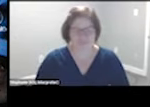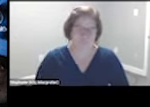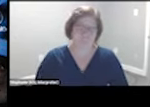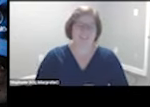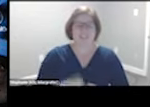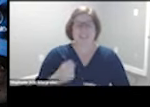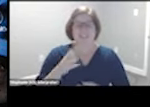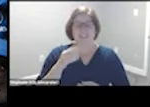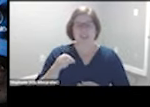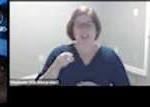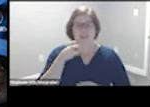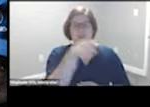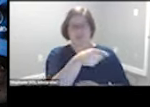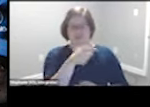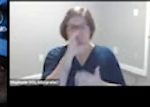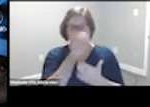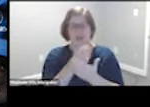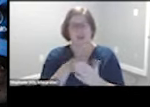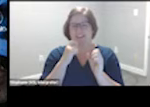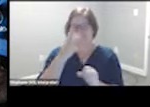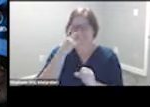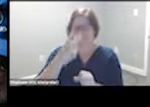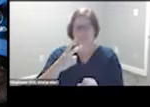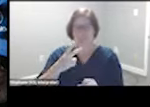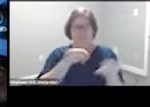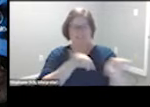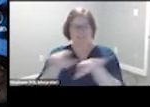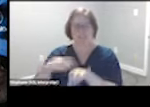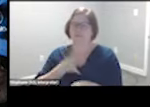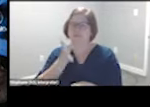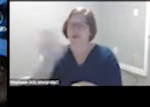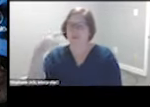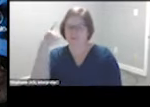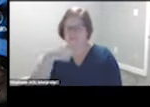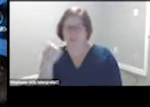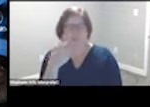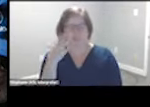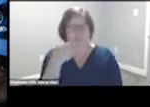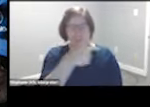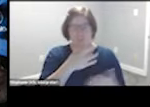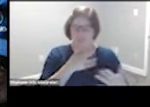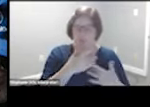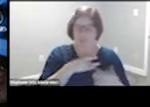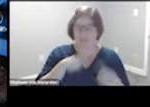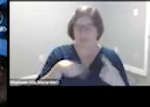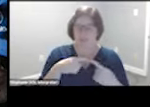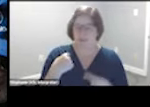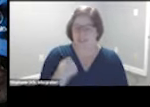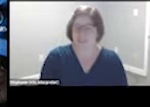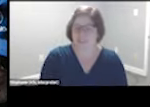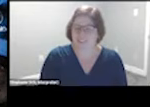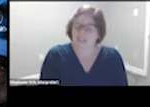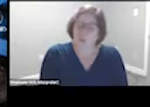this photo. Oh my gosh, she worried about me, and then she acted exactly like my mom and grandma, and then that